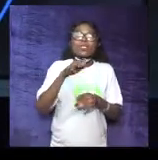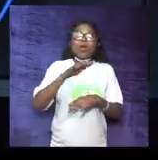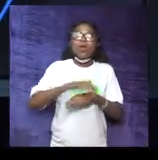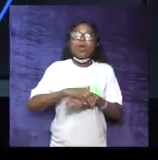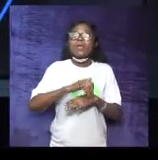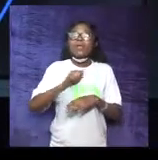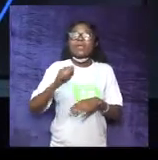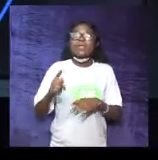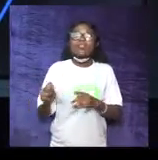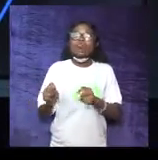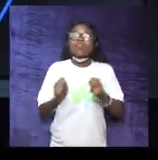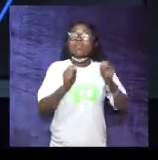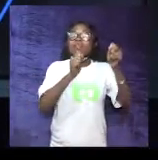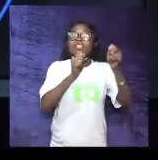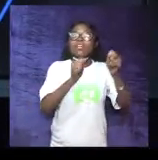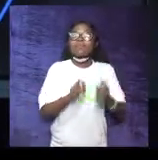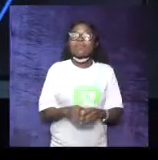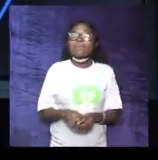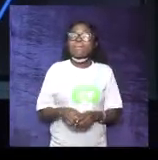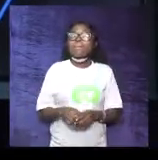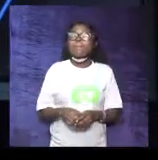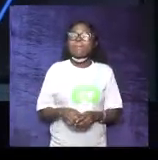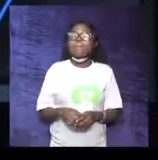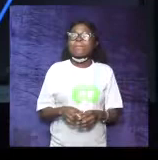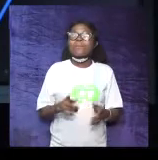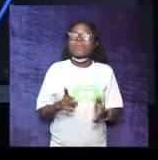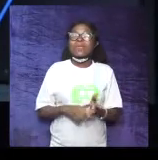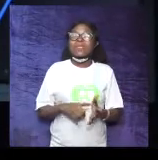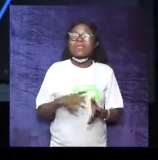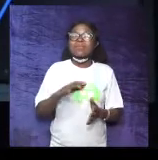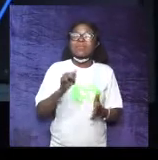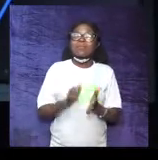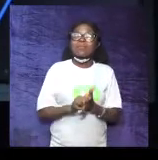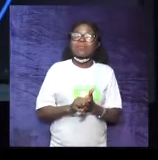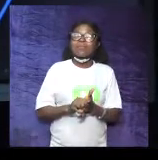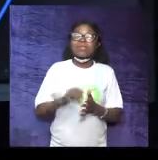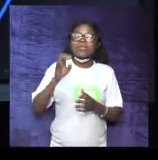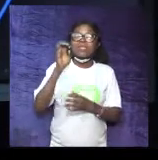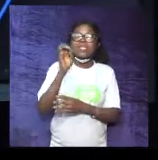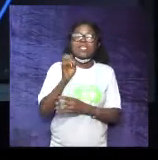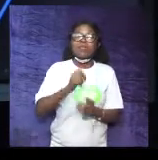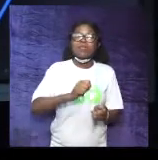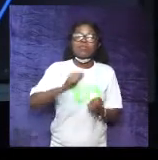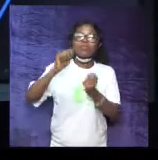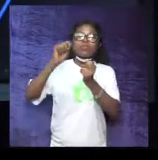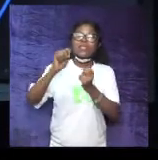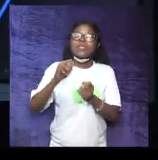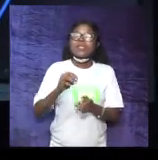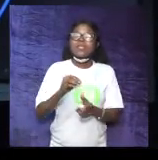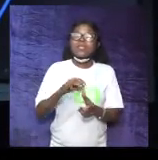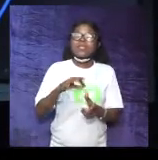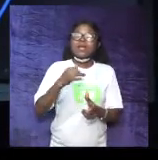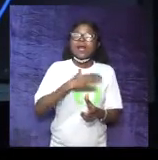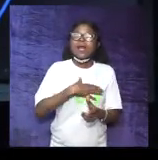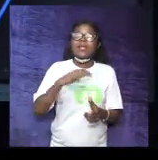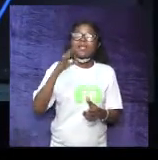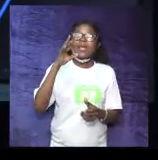transversal. What are we talking about? This is a transversal. Let's call this E and F.